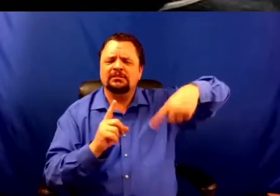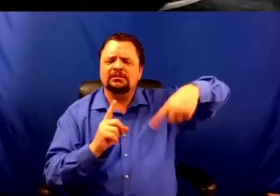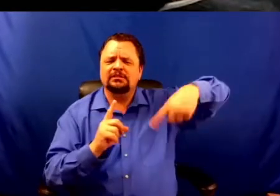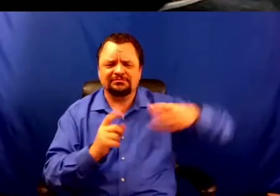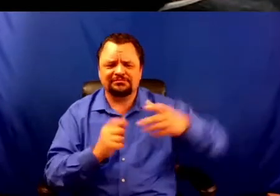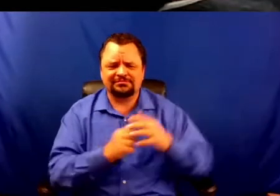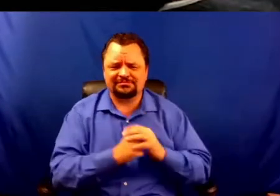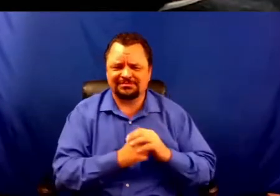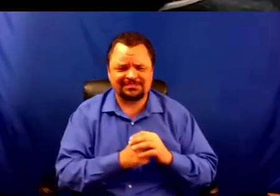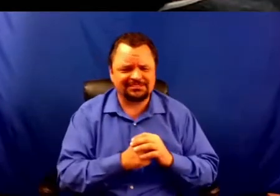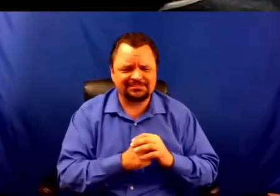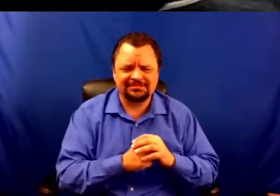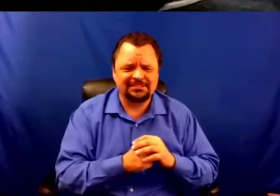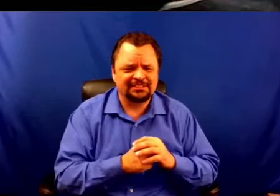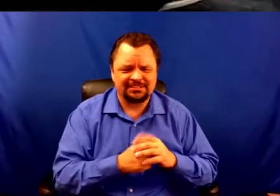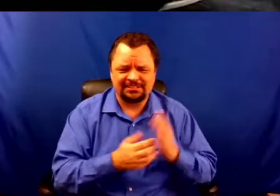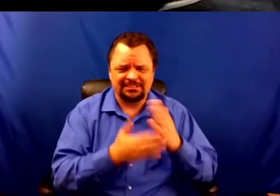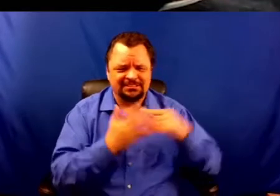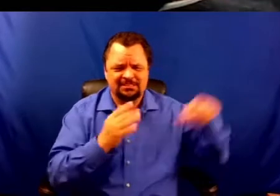religious or health reasons.